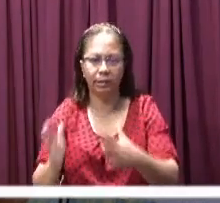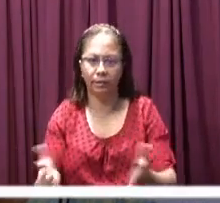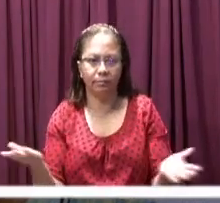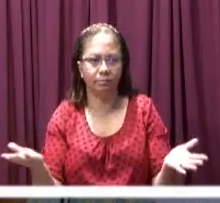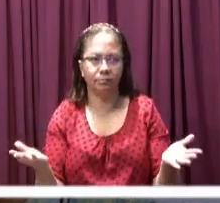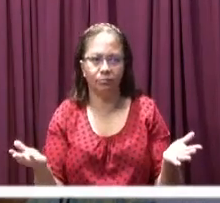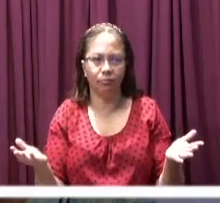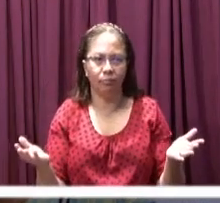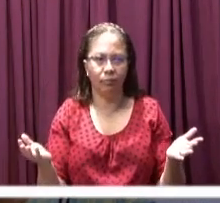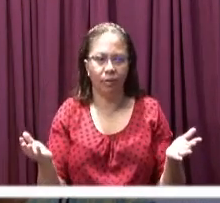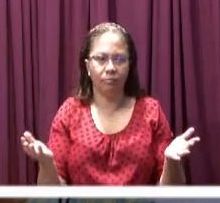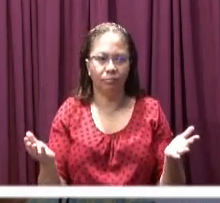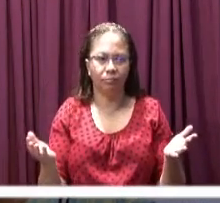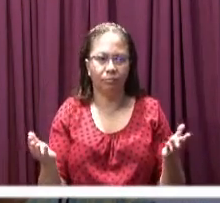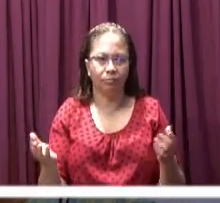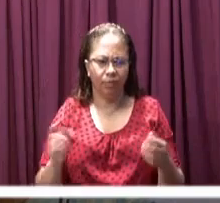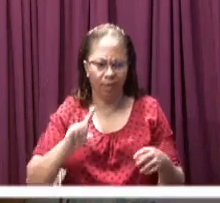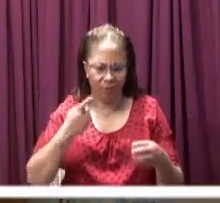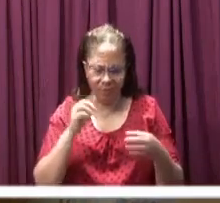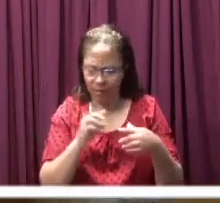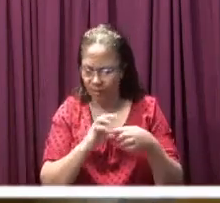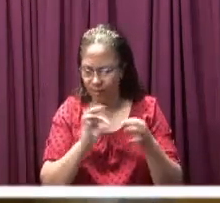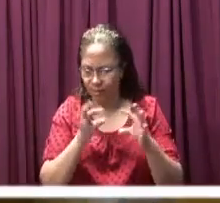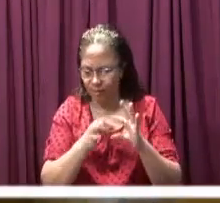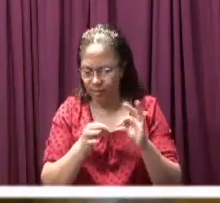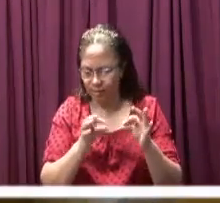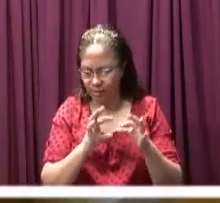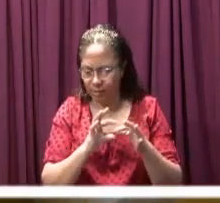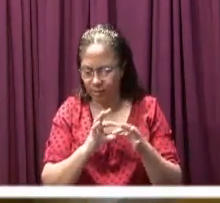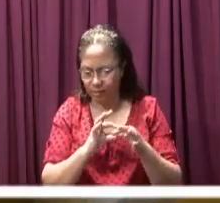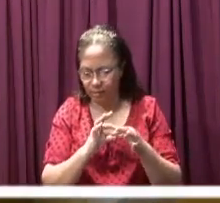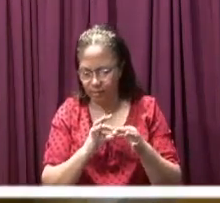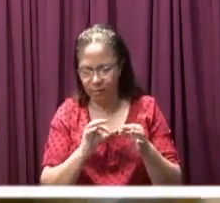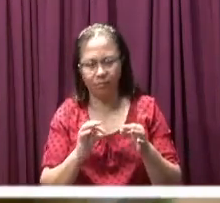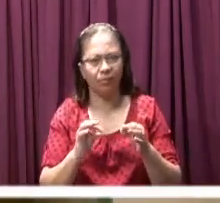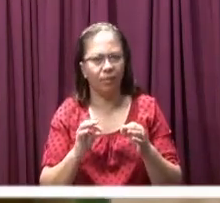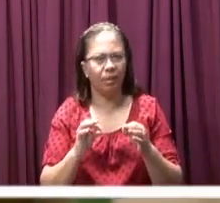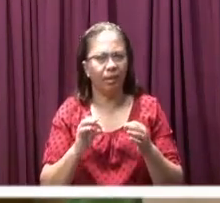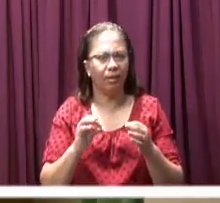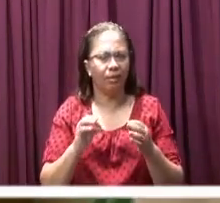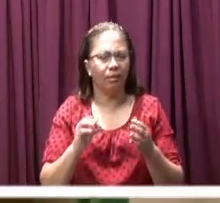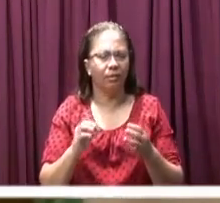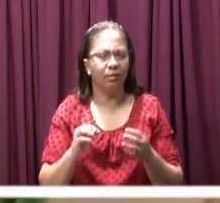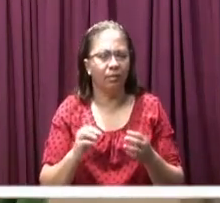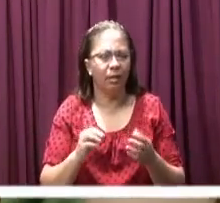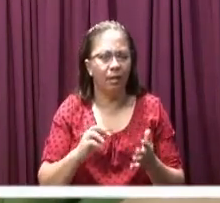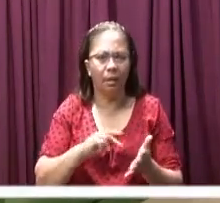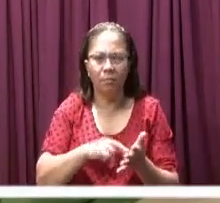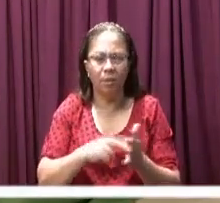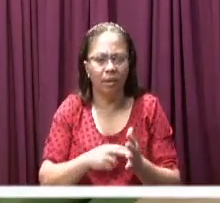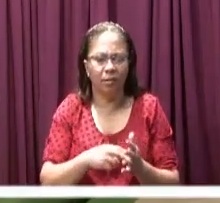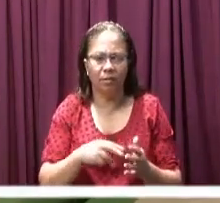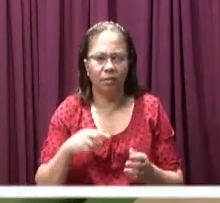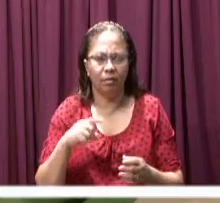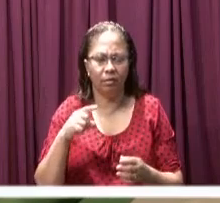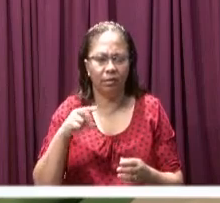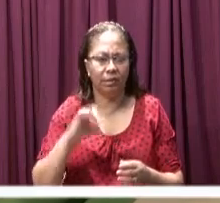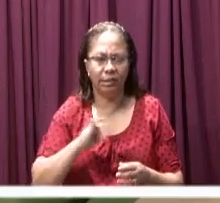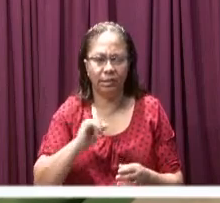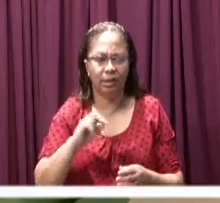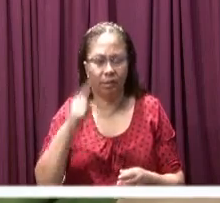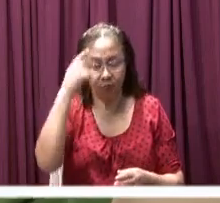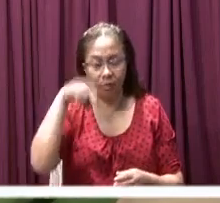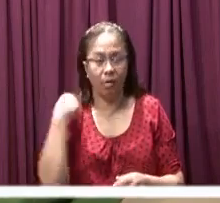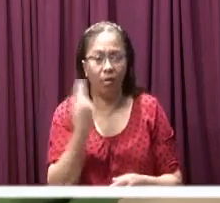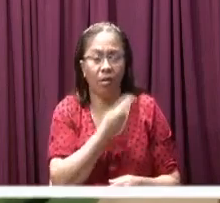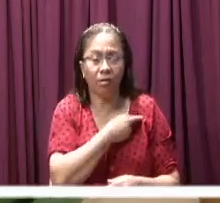And this first line of the text holds a whole meaning for you and for me. Because